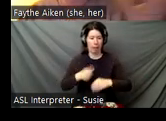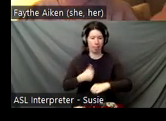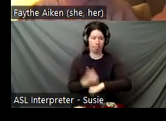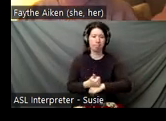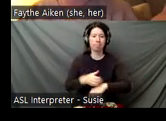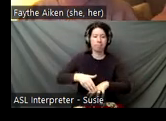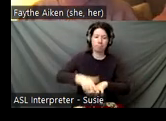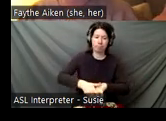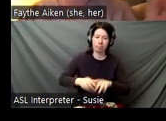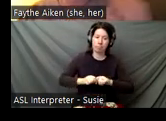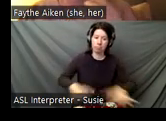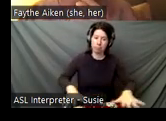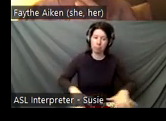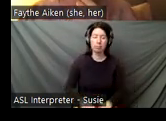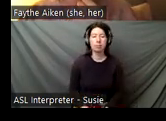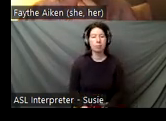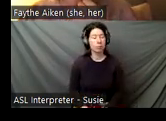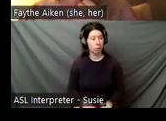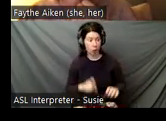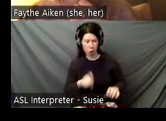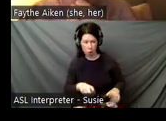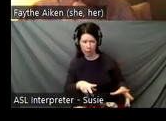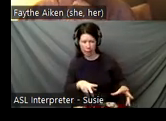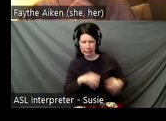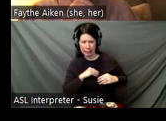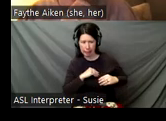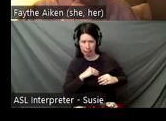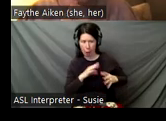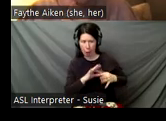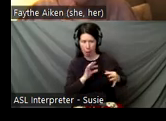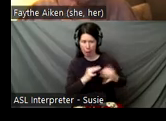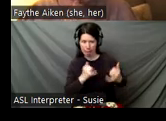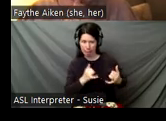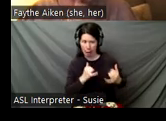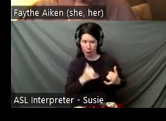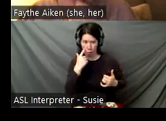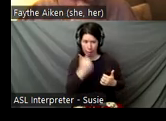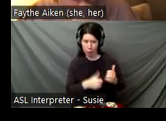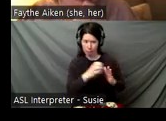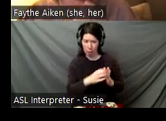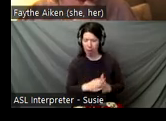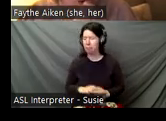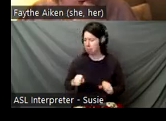Do you think we should take comments now, at, you know, paragraph by paragraph? Yeah, me too. Let's do it.